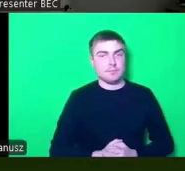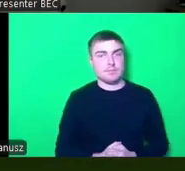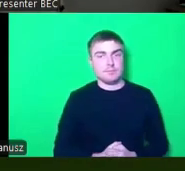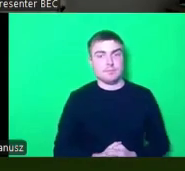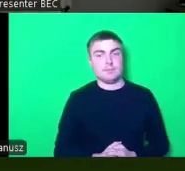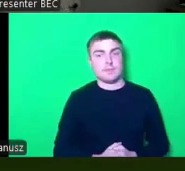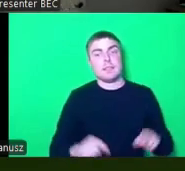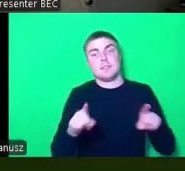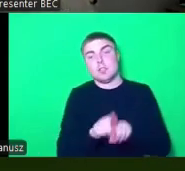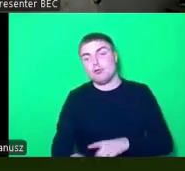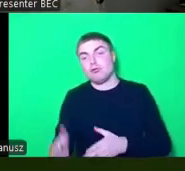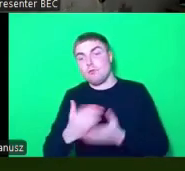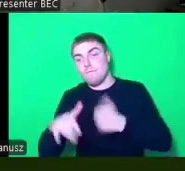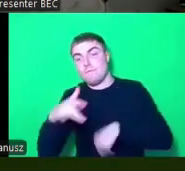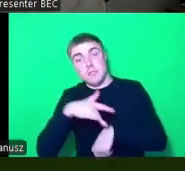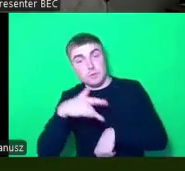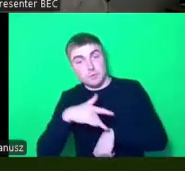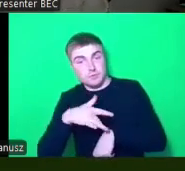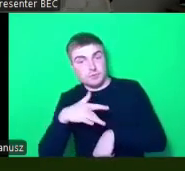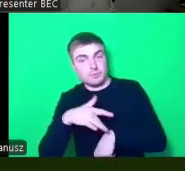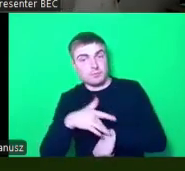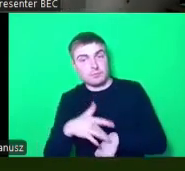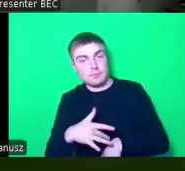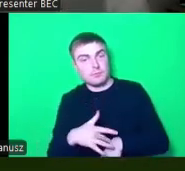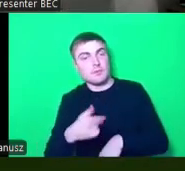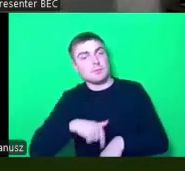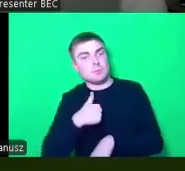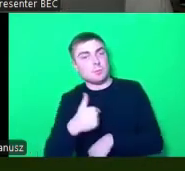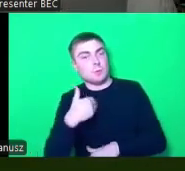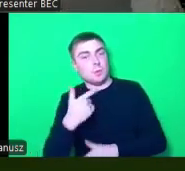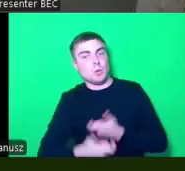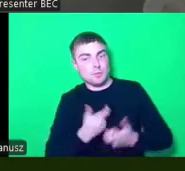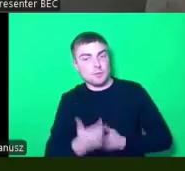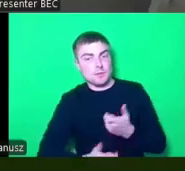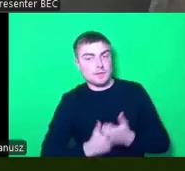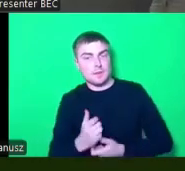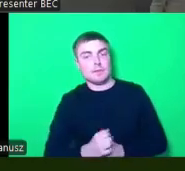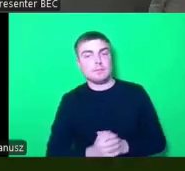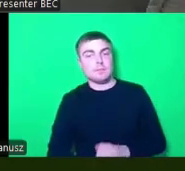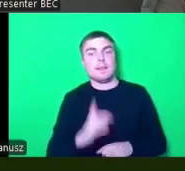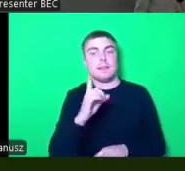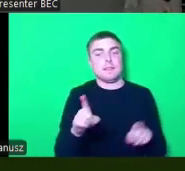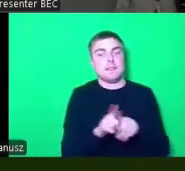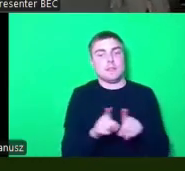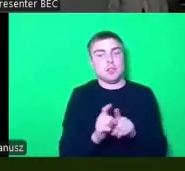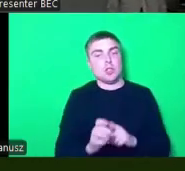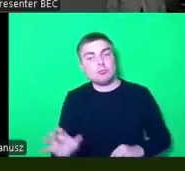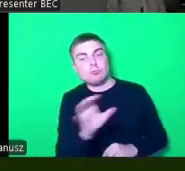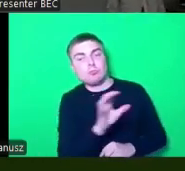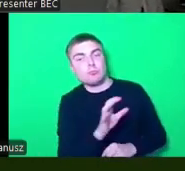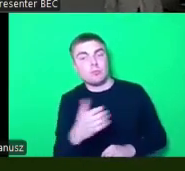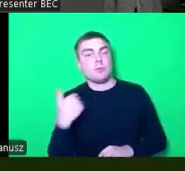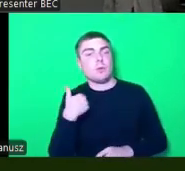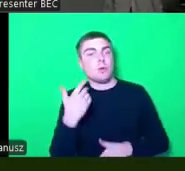results from the studies we have done, not only in experiments, but also in observational studies in mature forests. And this is again the example